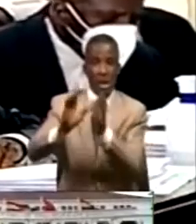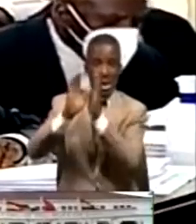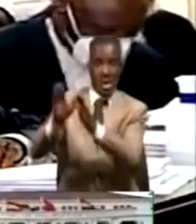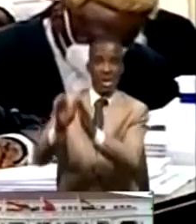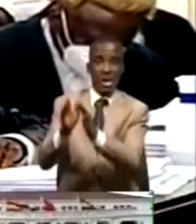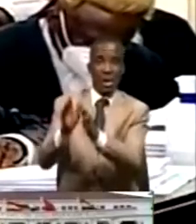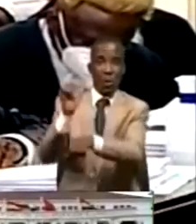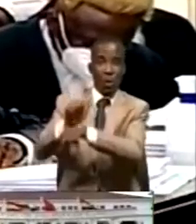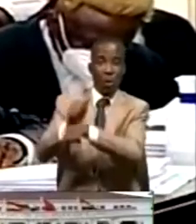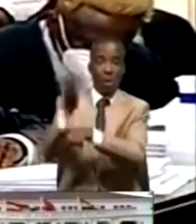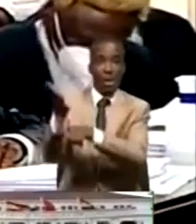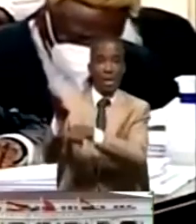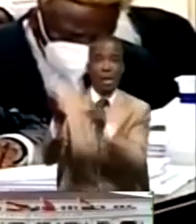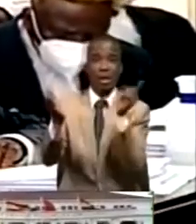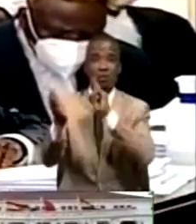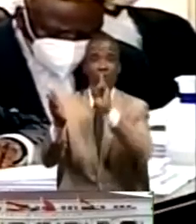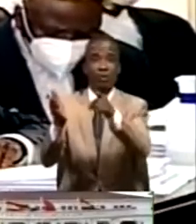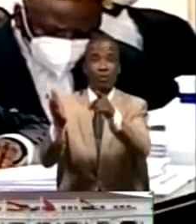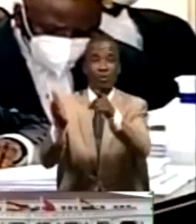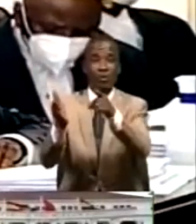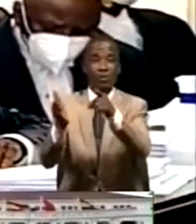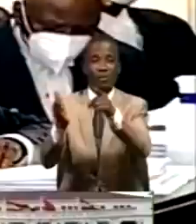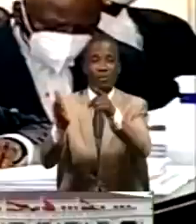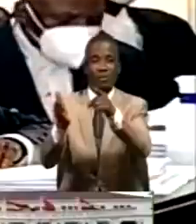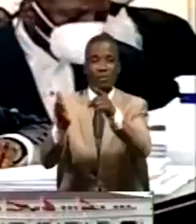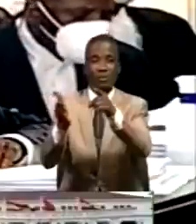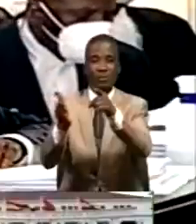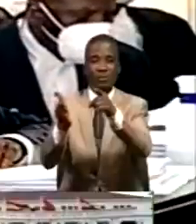petitioner in the strong room. Not so?